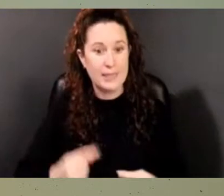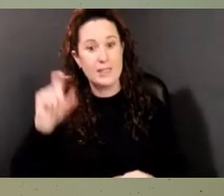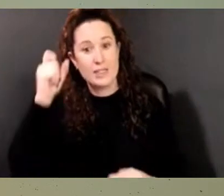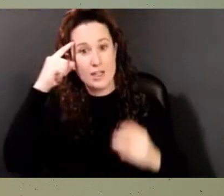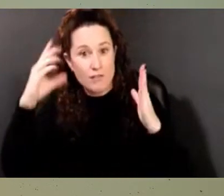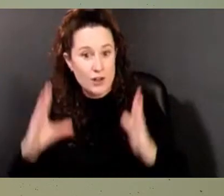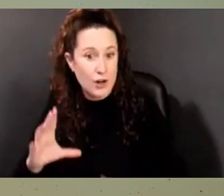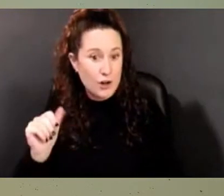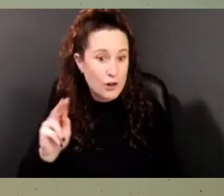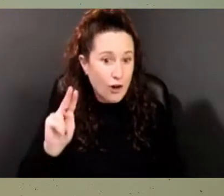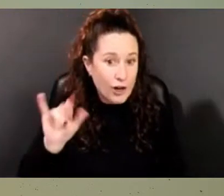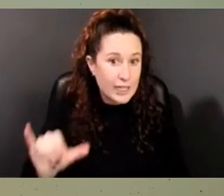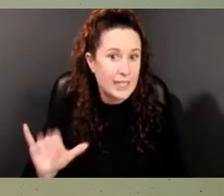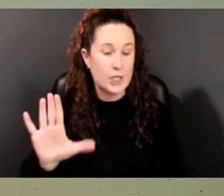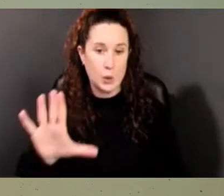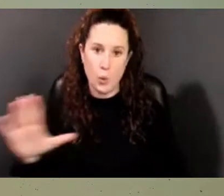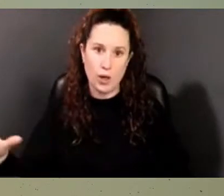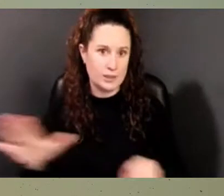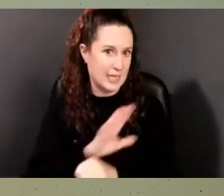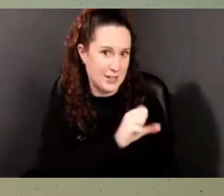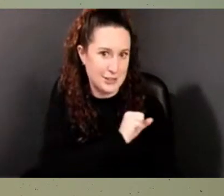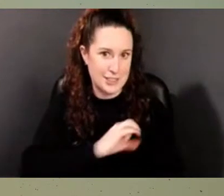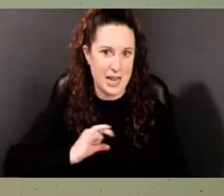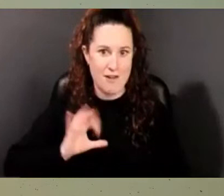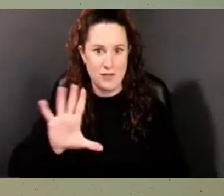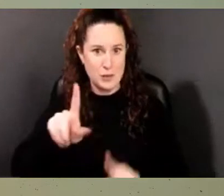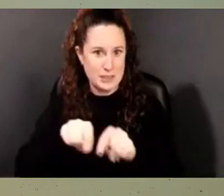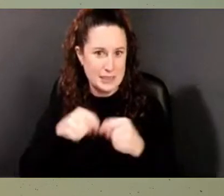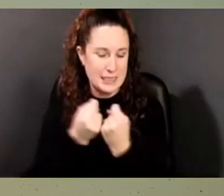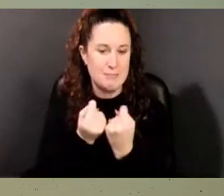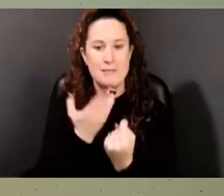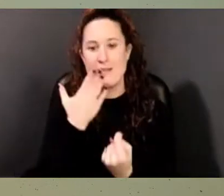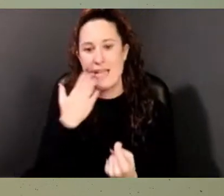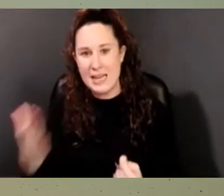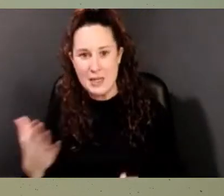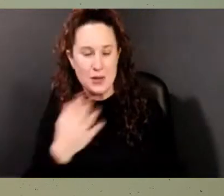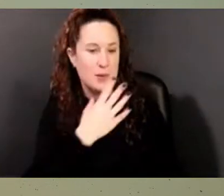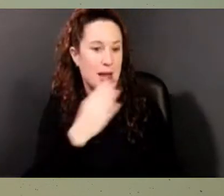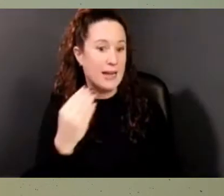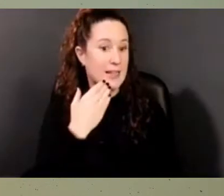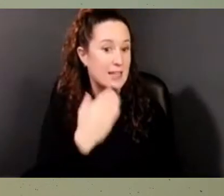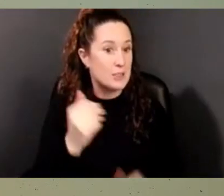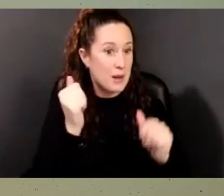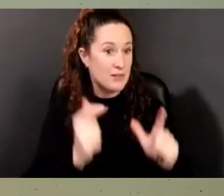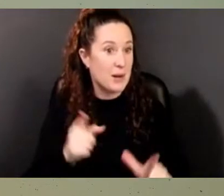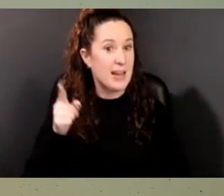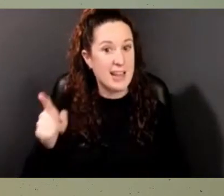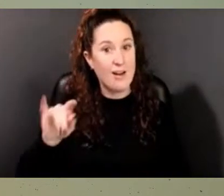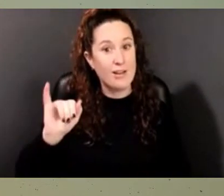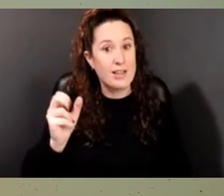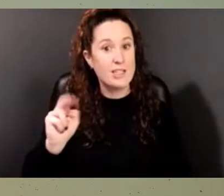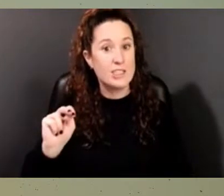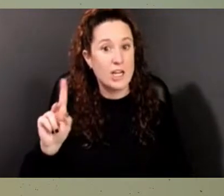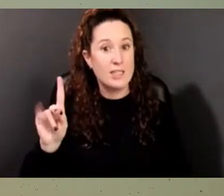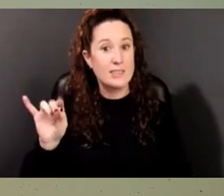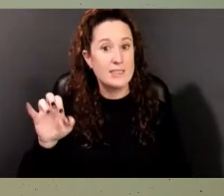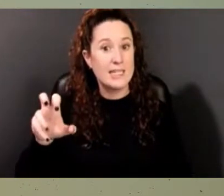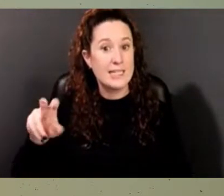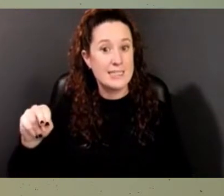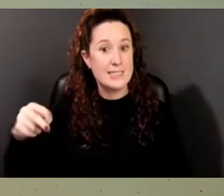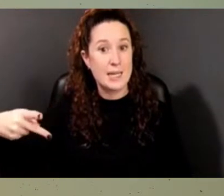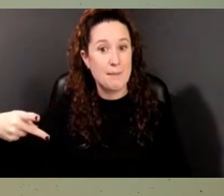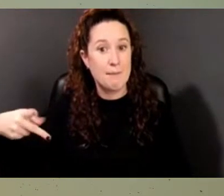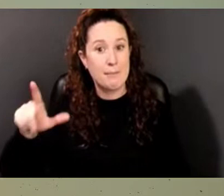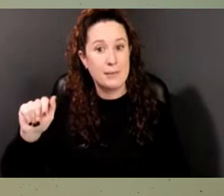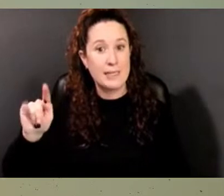your entire staff and team. And thank you to everyone at the John Dickinson Plantation. It's been awesome to work with